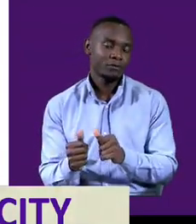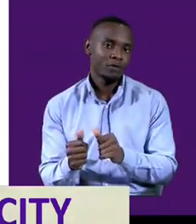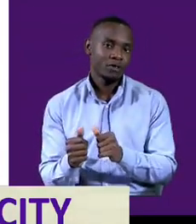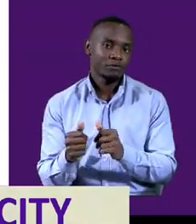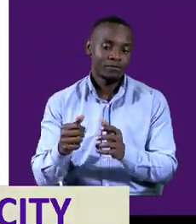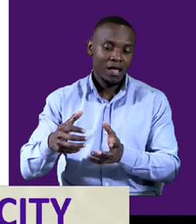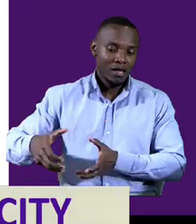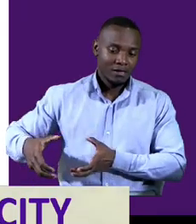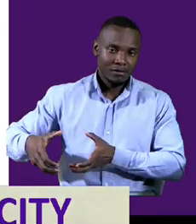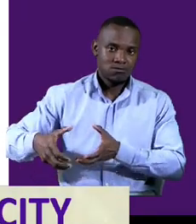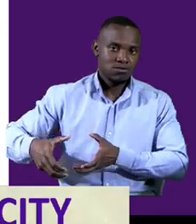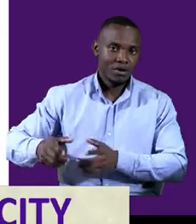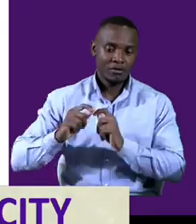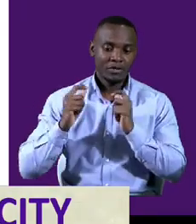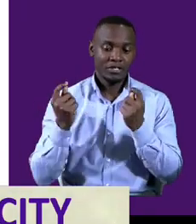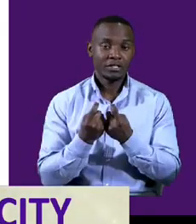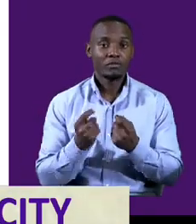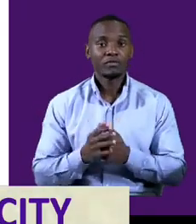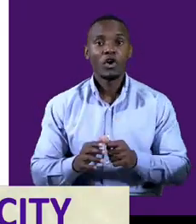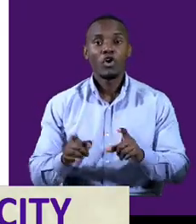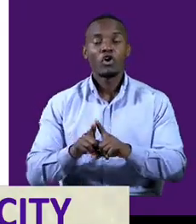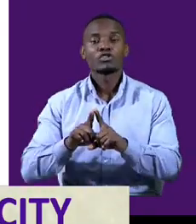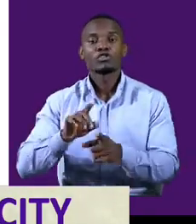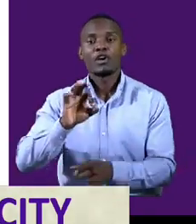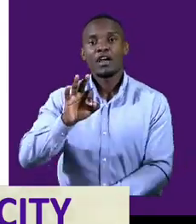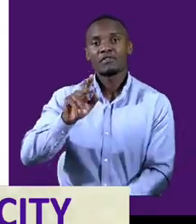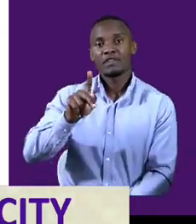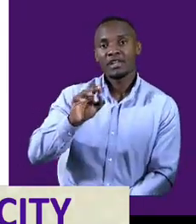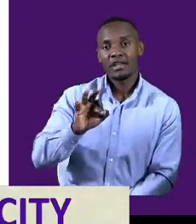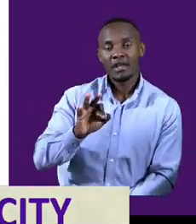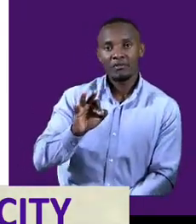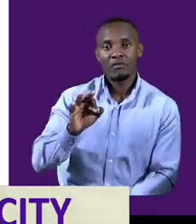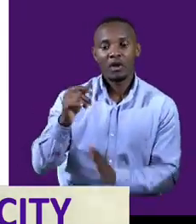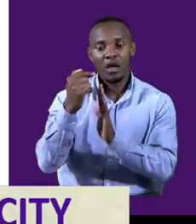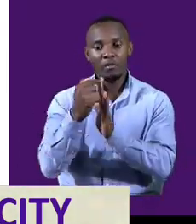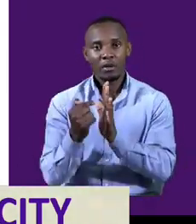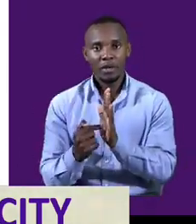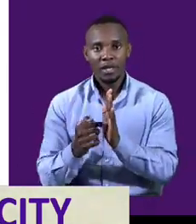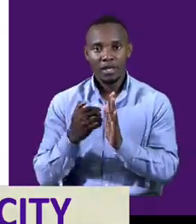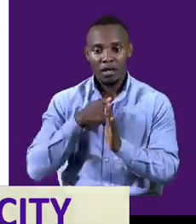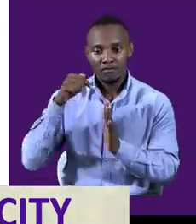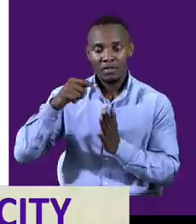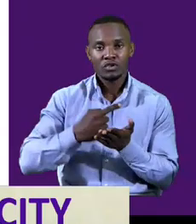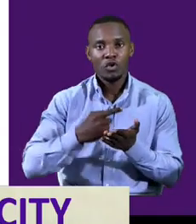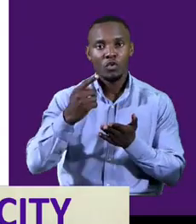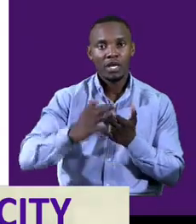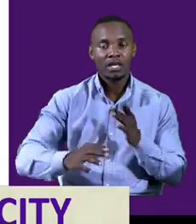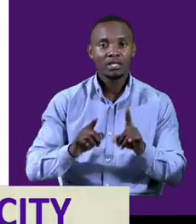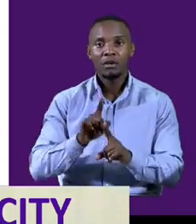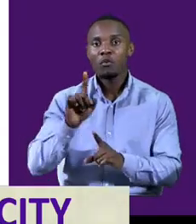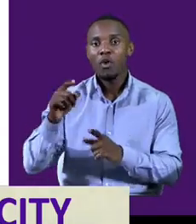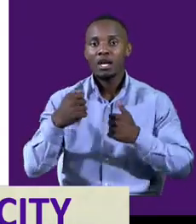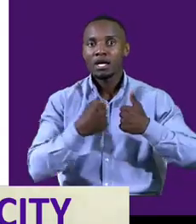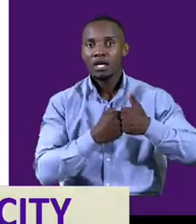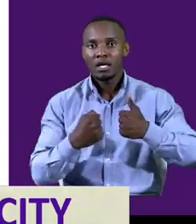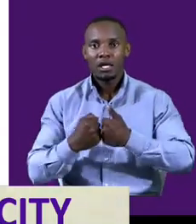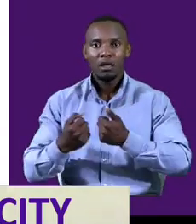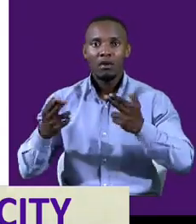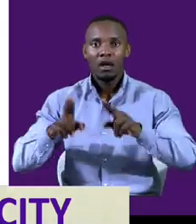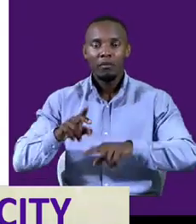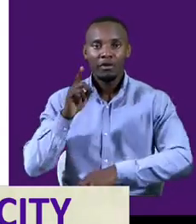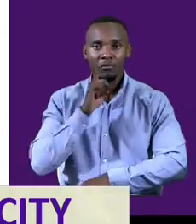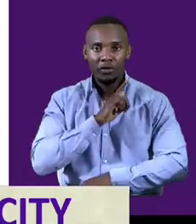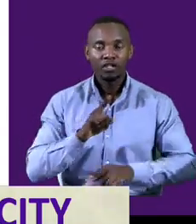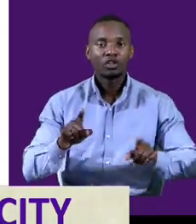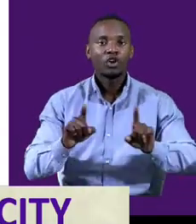Rugby Sevens. Also we have the FKF Premier League this weekend. Of course there was one game that played. Then we